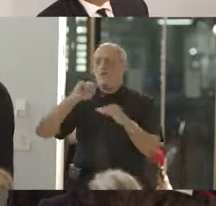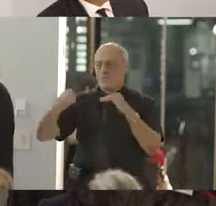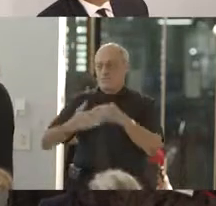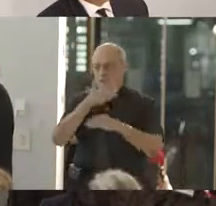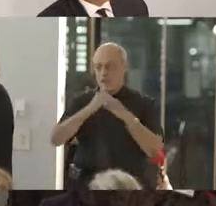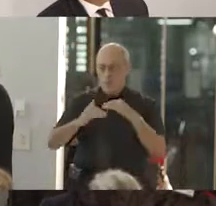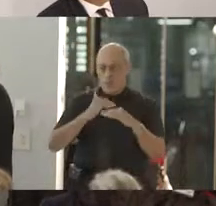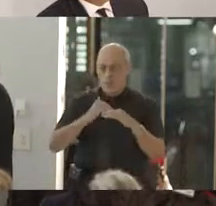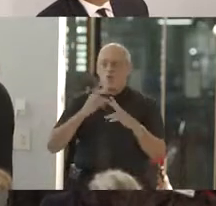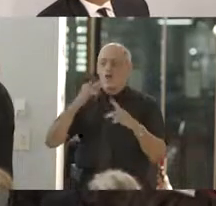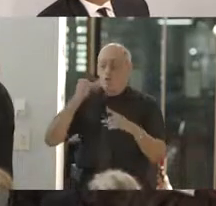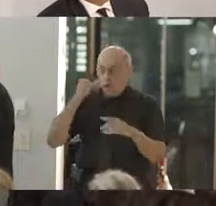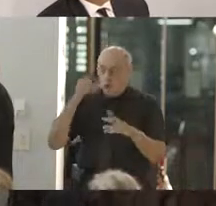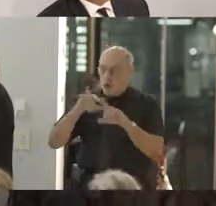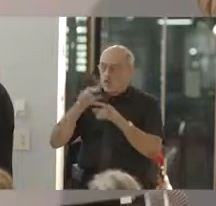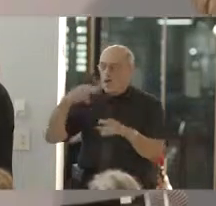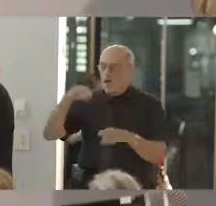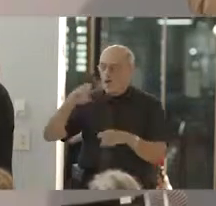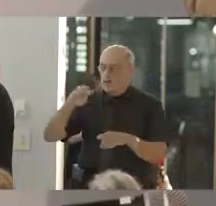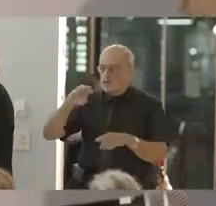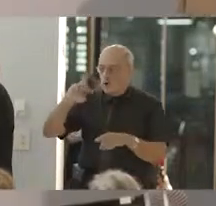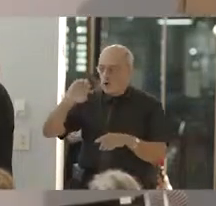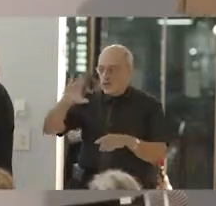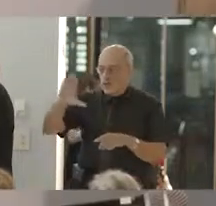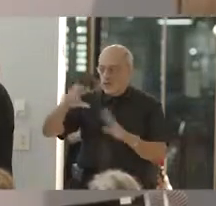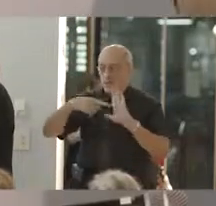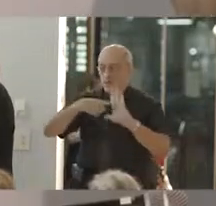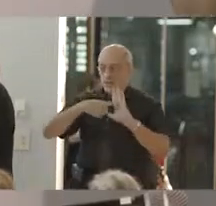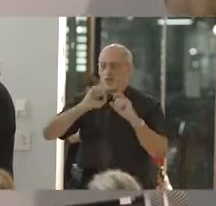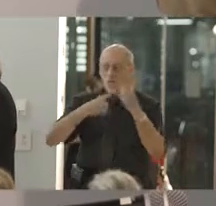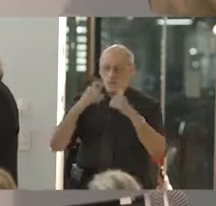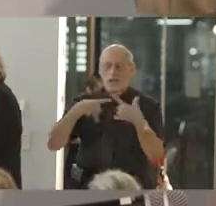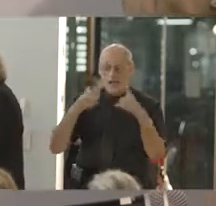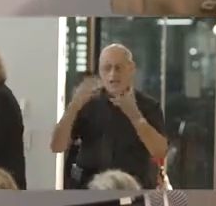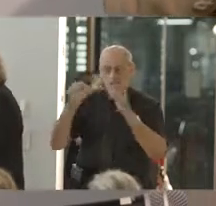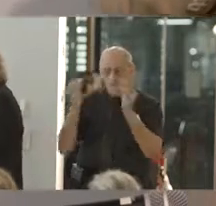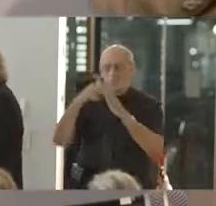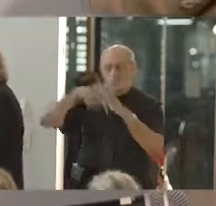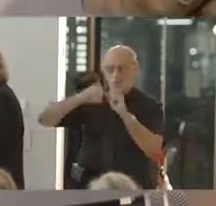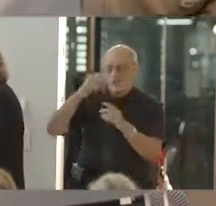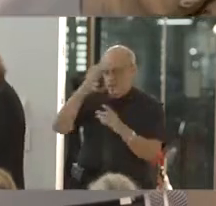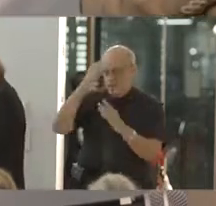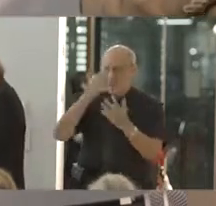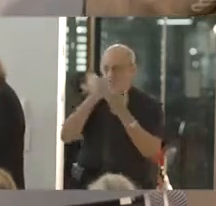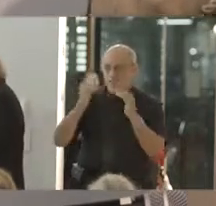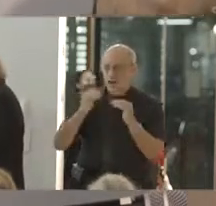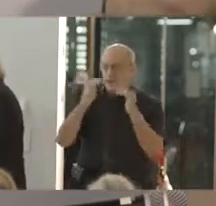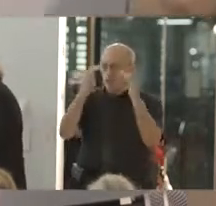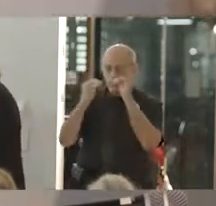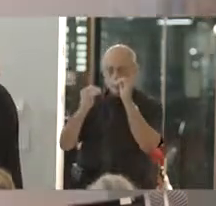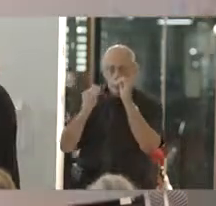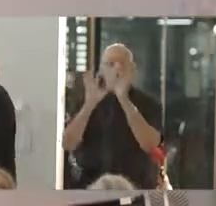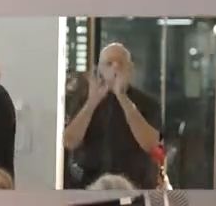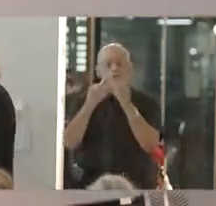there about the hydraulic modeling, which we can get to when the question comes up. But I can explain a little bit more about how we think about design elevations when we get to that. In